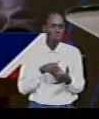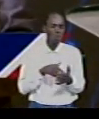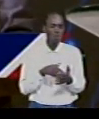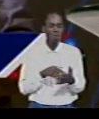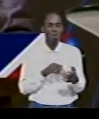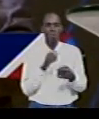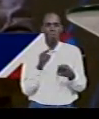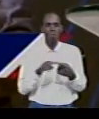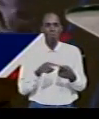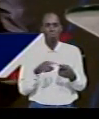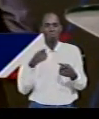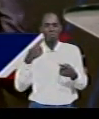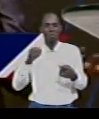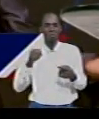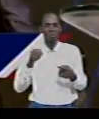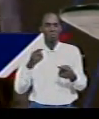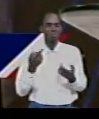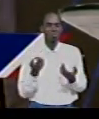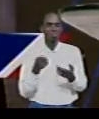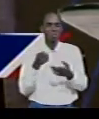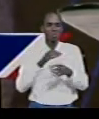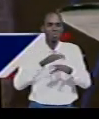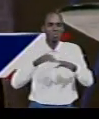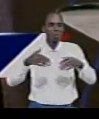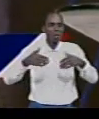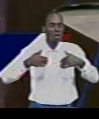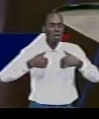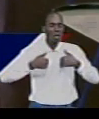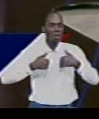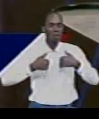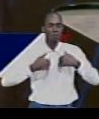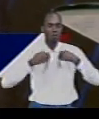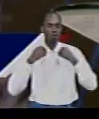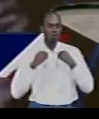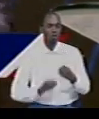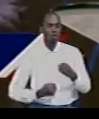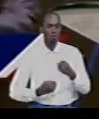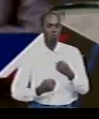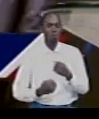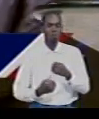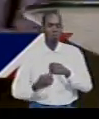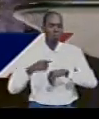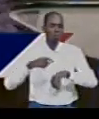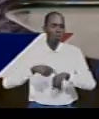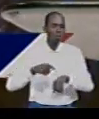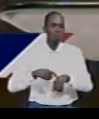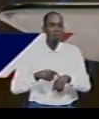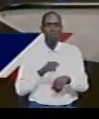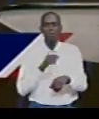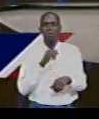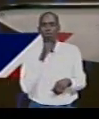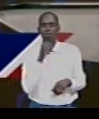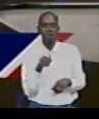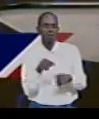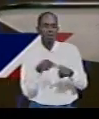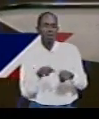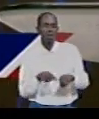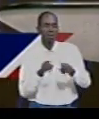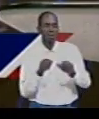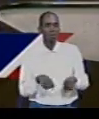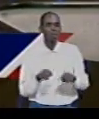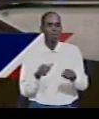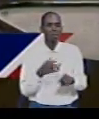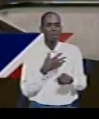have backbone, when he's like jellyfish, when it's not dependable, and then it's wumbling,